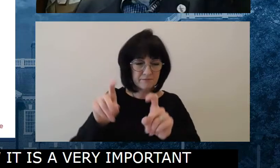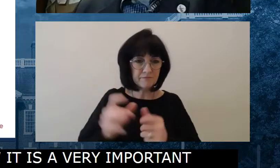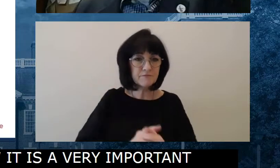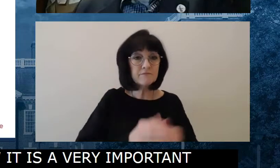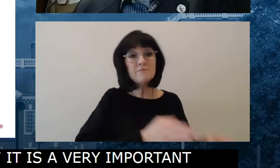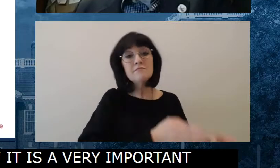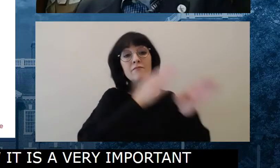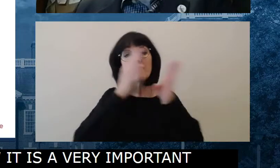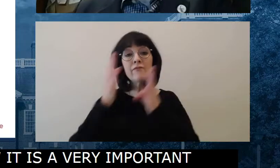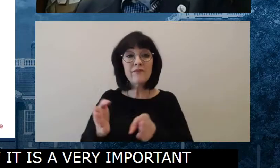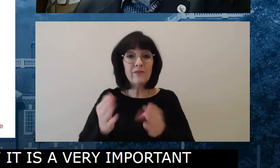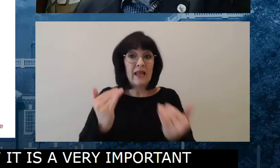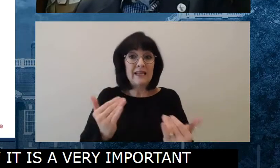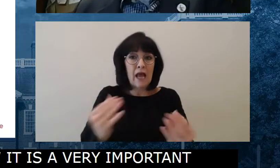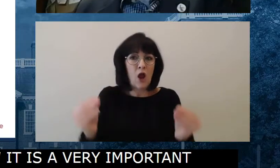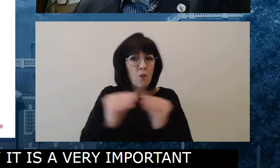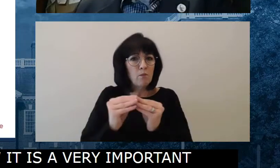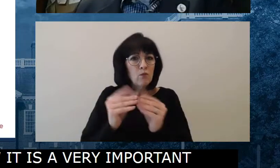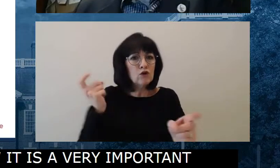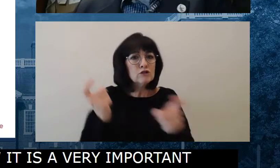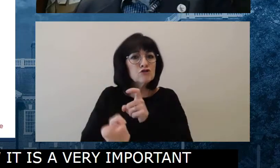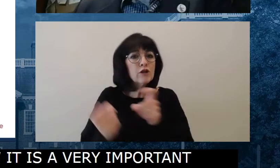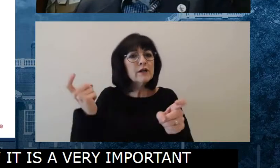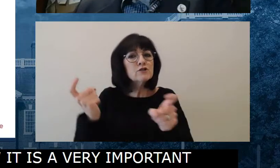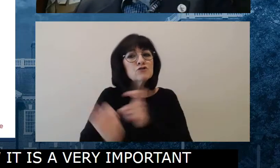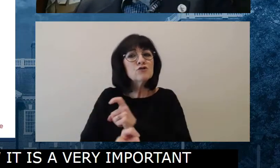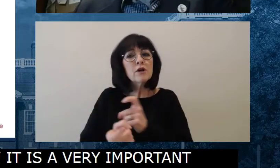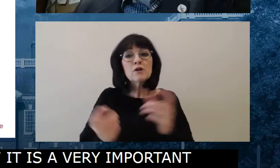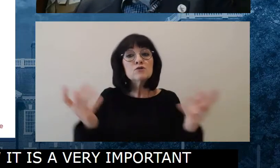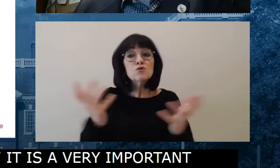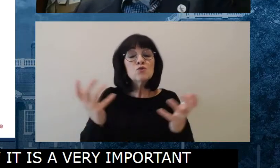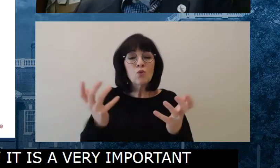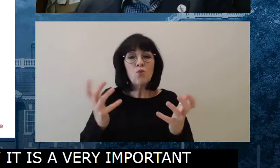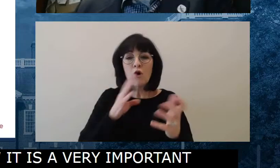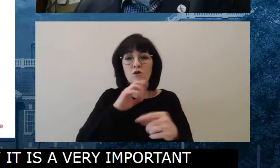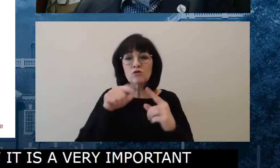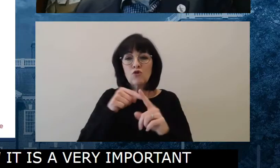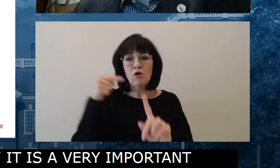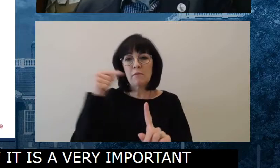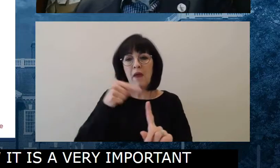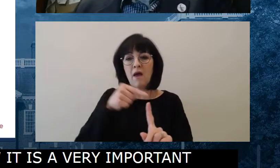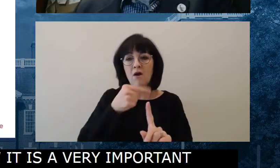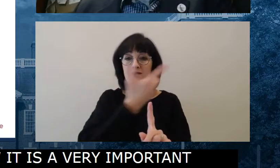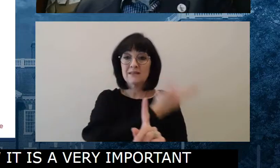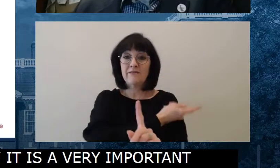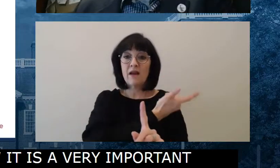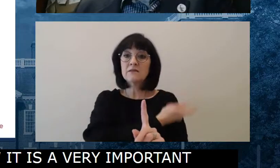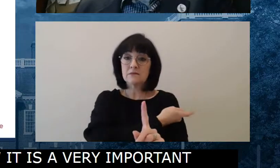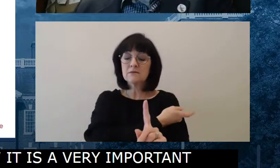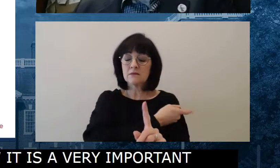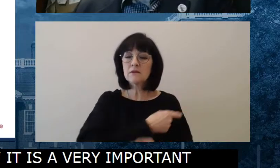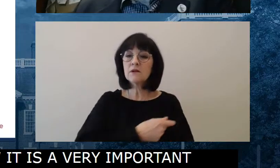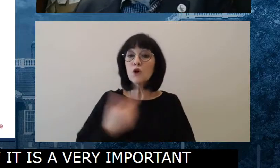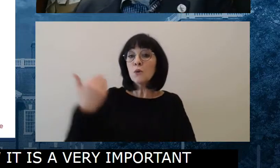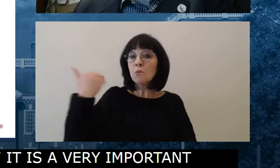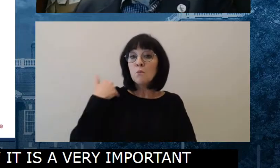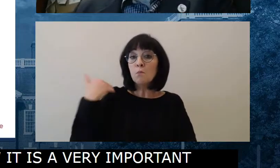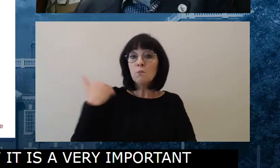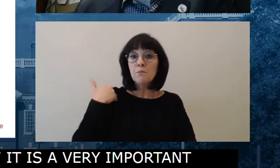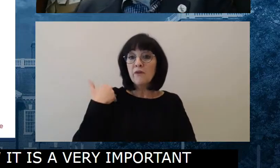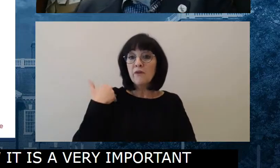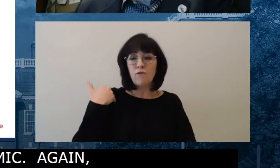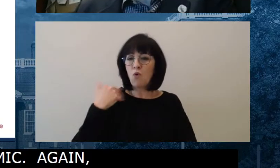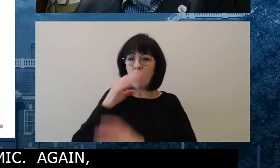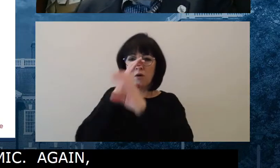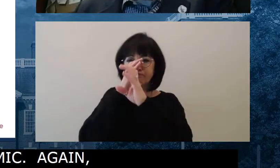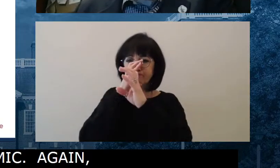of new changes that are coming out about the vaccination eligibility. We know pharmacies 50 and older.